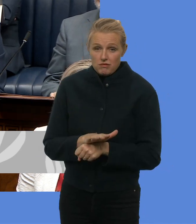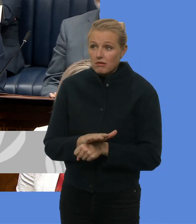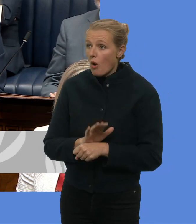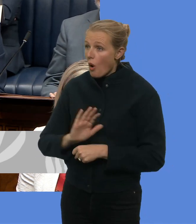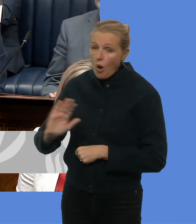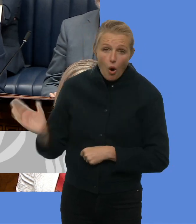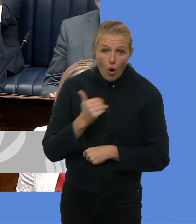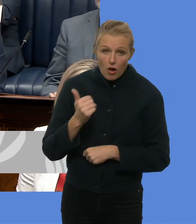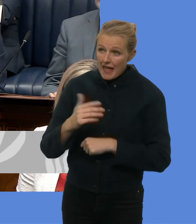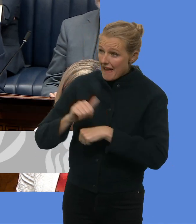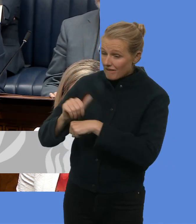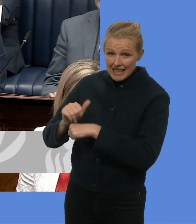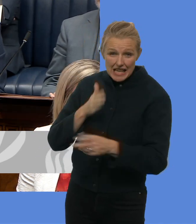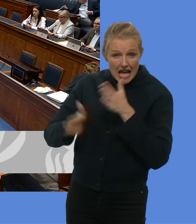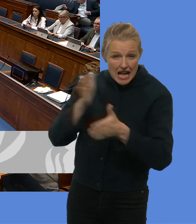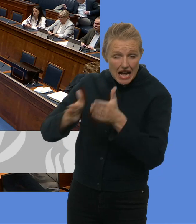accommodate every request.